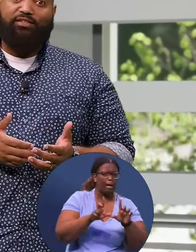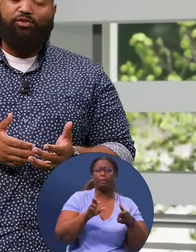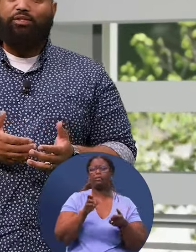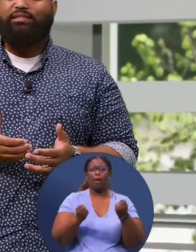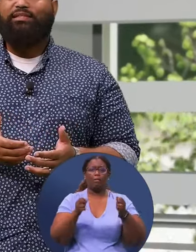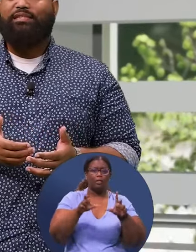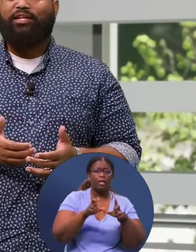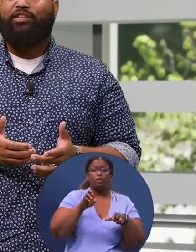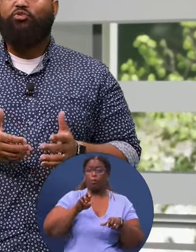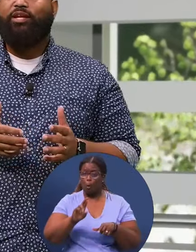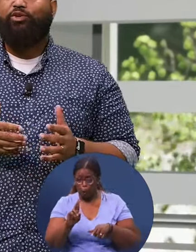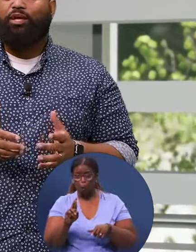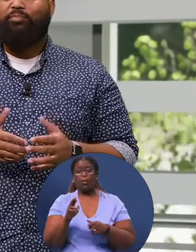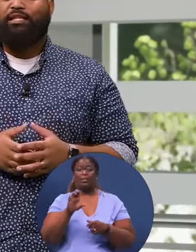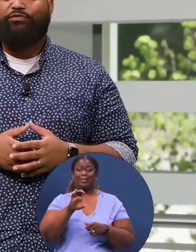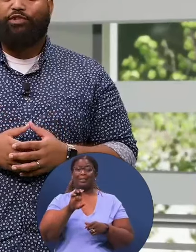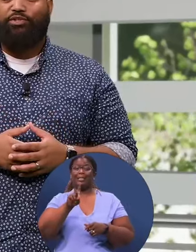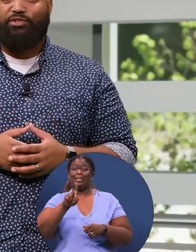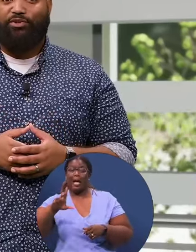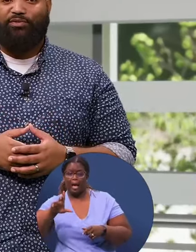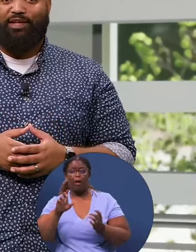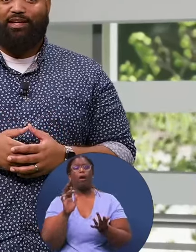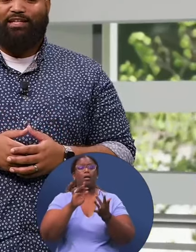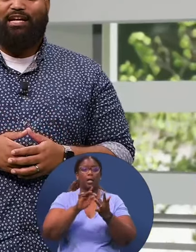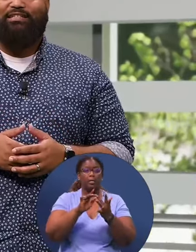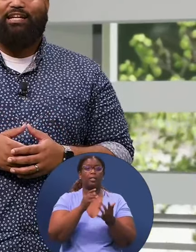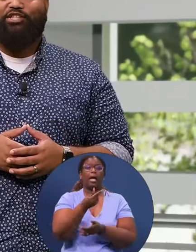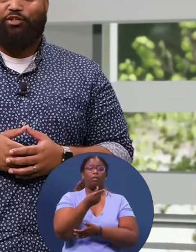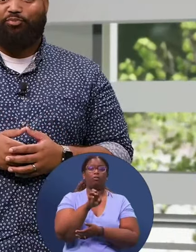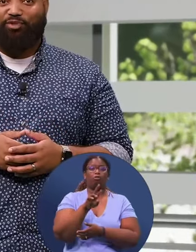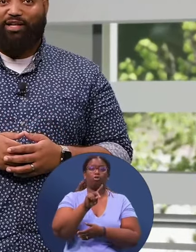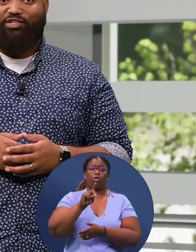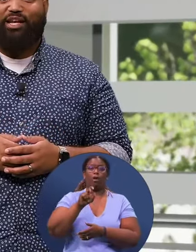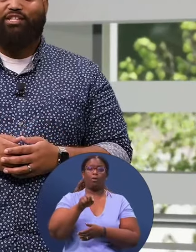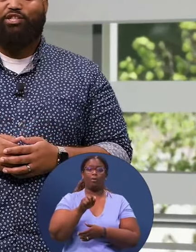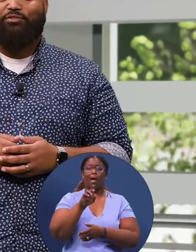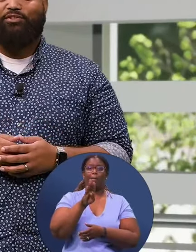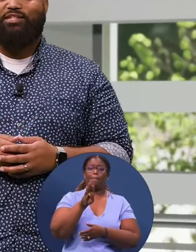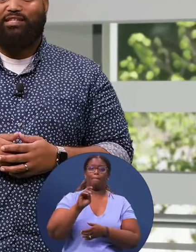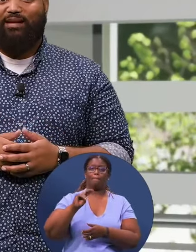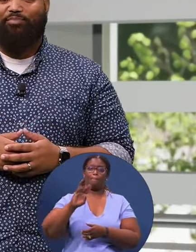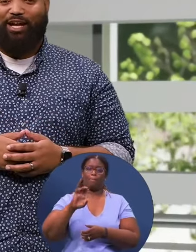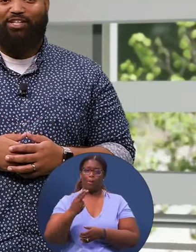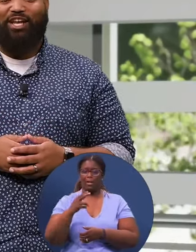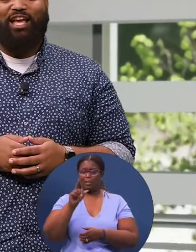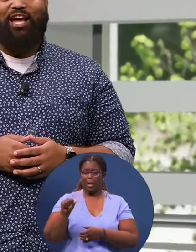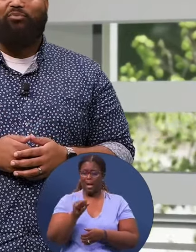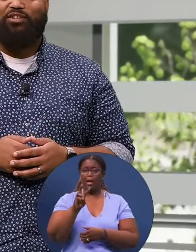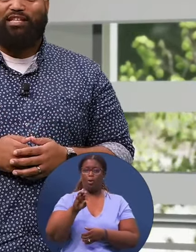driver's license or a CDL, this will be a great place for you to serve. Contact Gerald Branch at